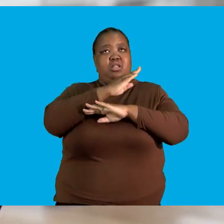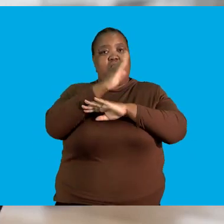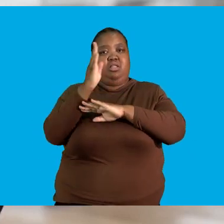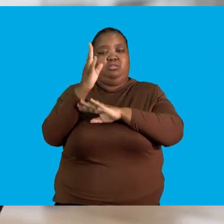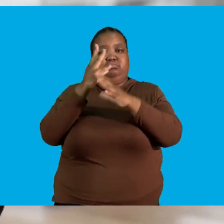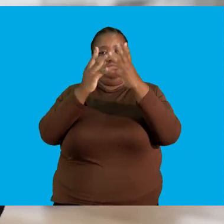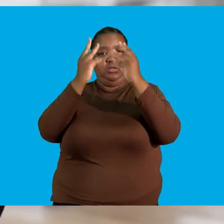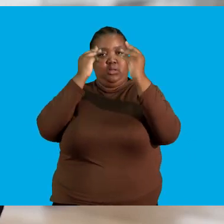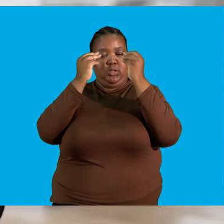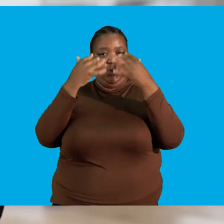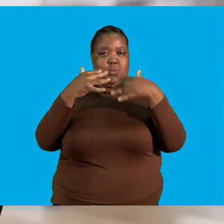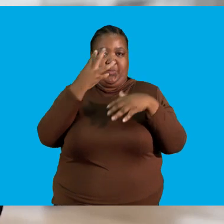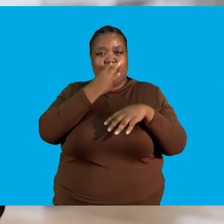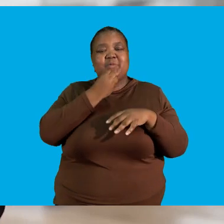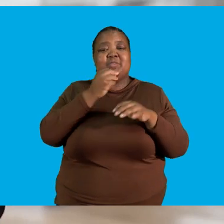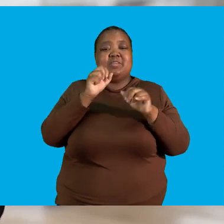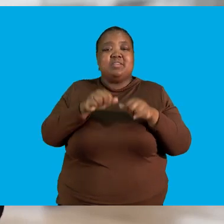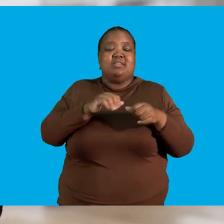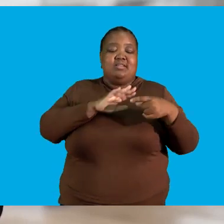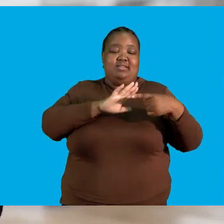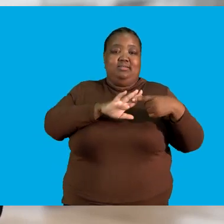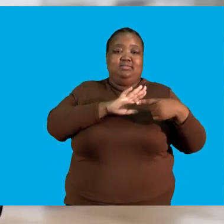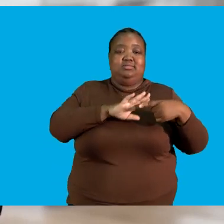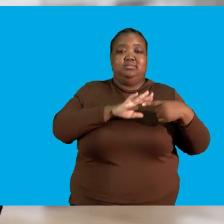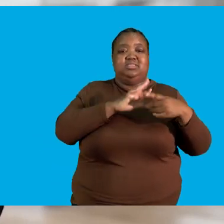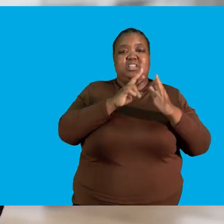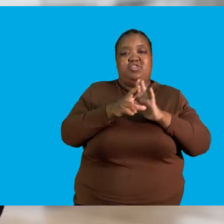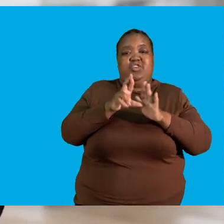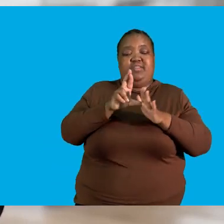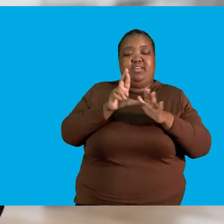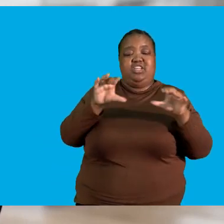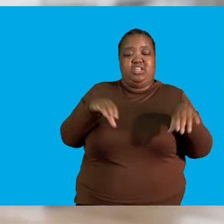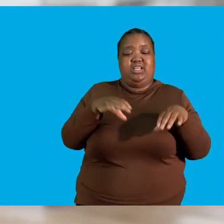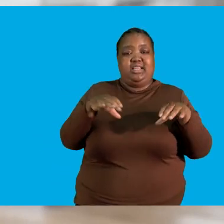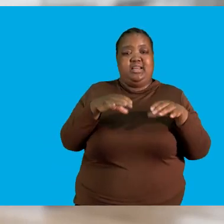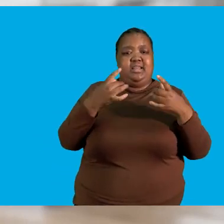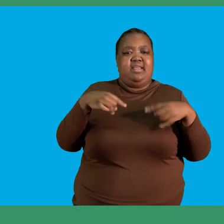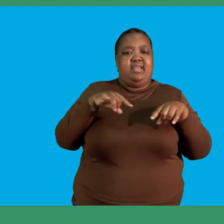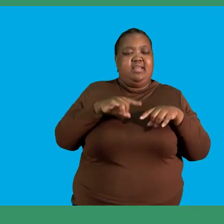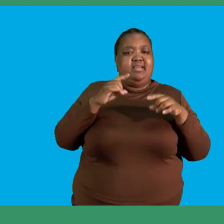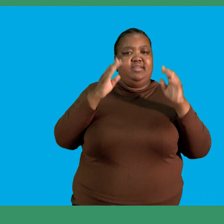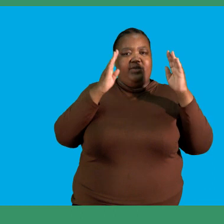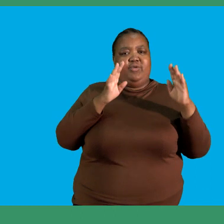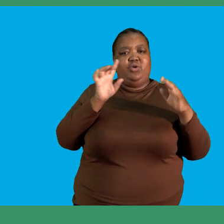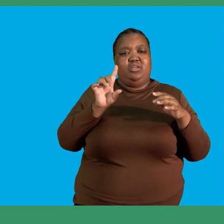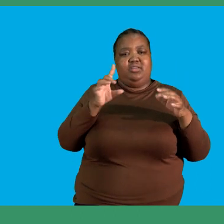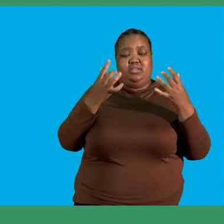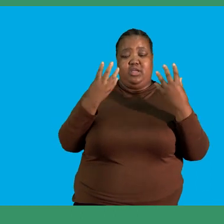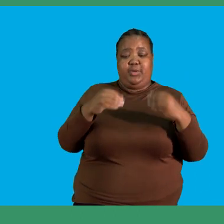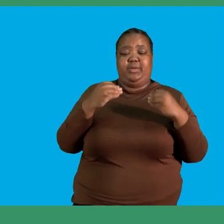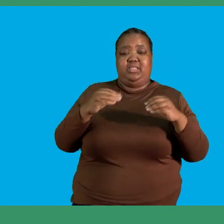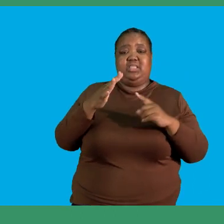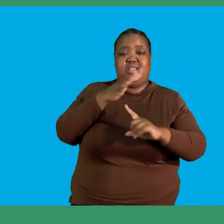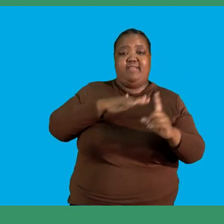had. Now, in the first part of our revision activity, we looked at the different